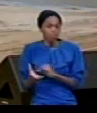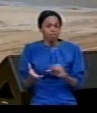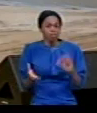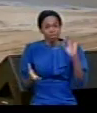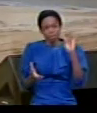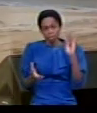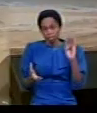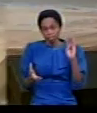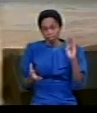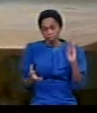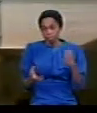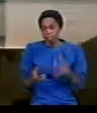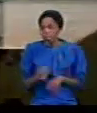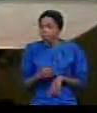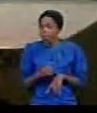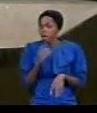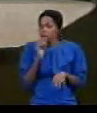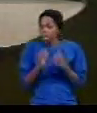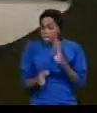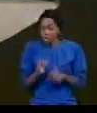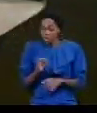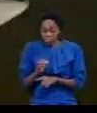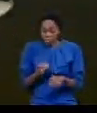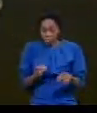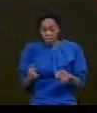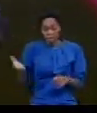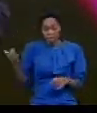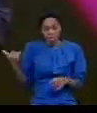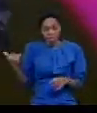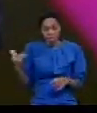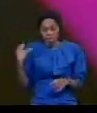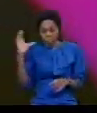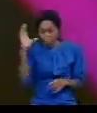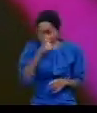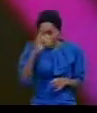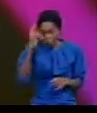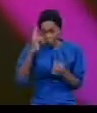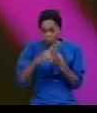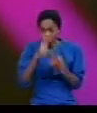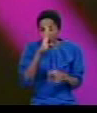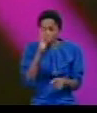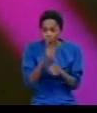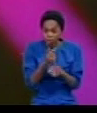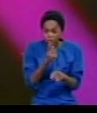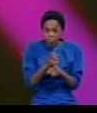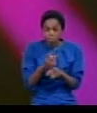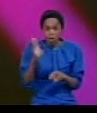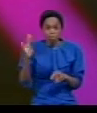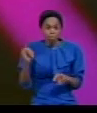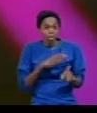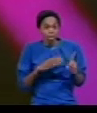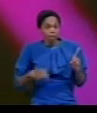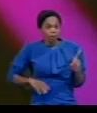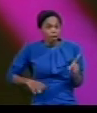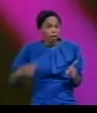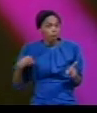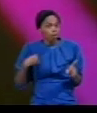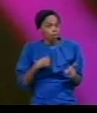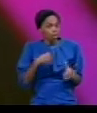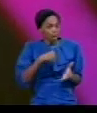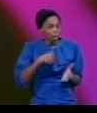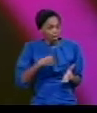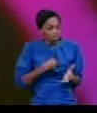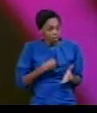Galatians 2:17. But if while we seek to be justified by Christ, we ourselves